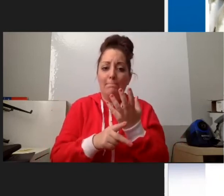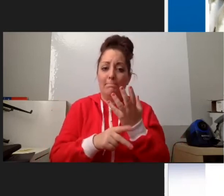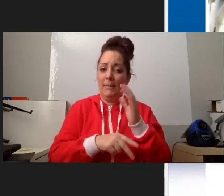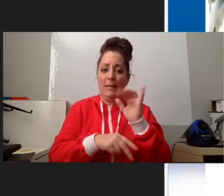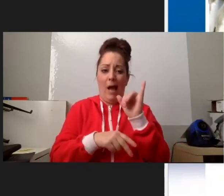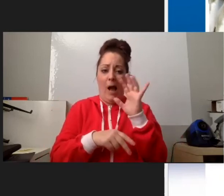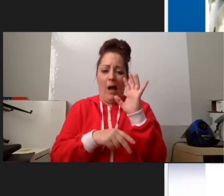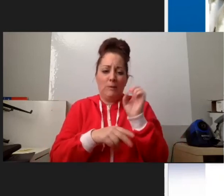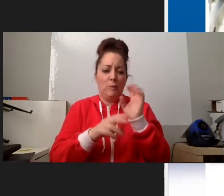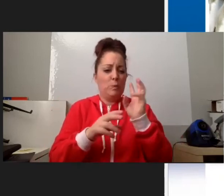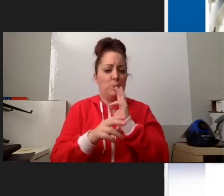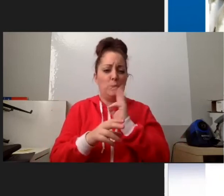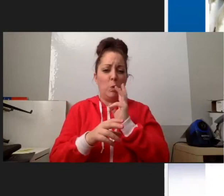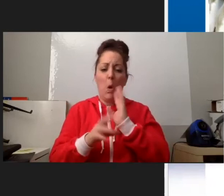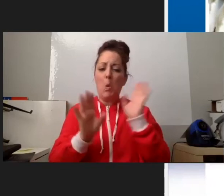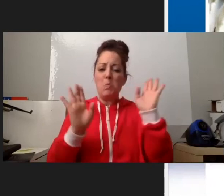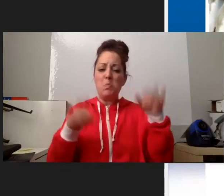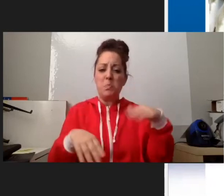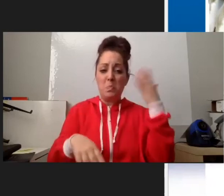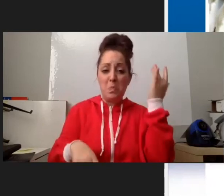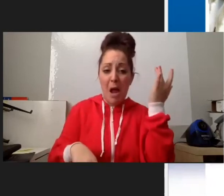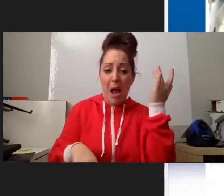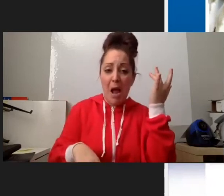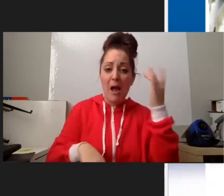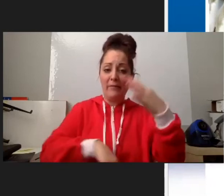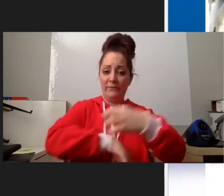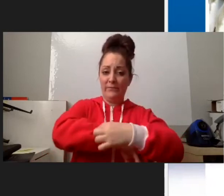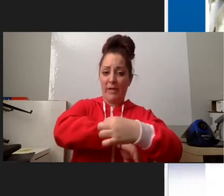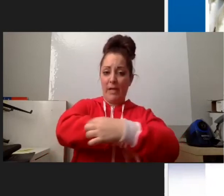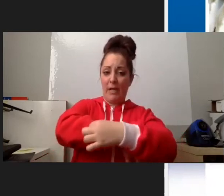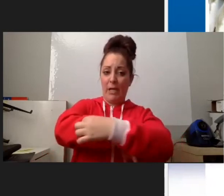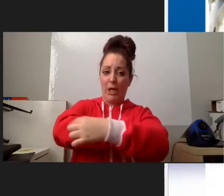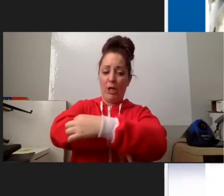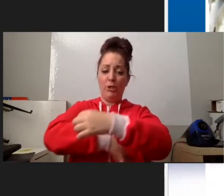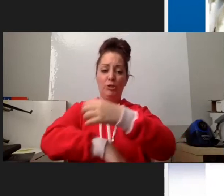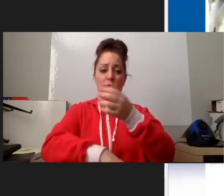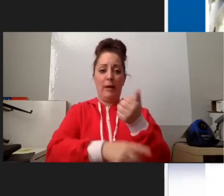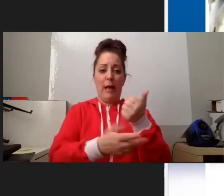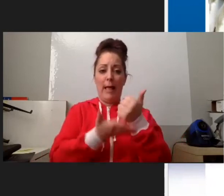He can swim in the ice-cold ocean